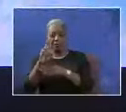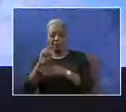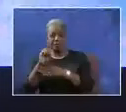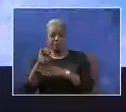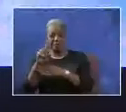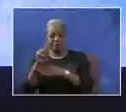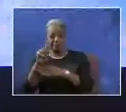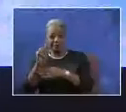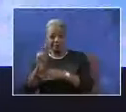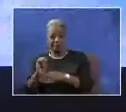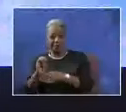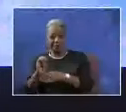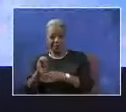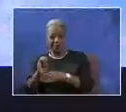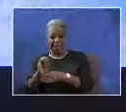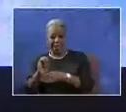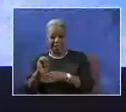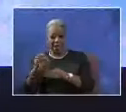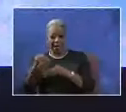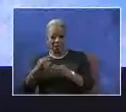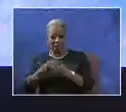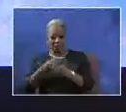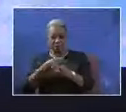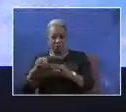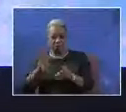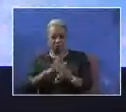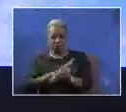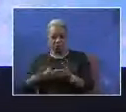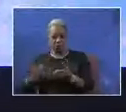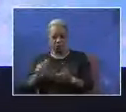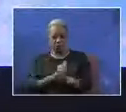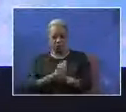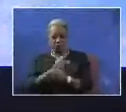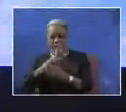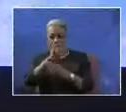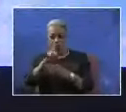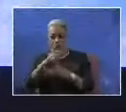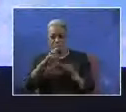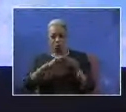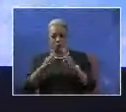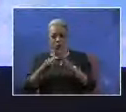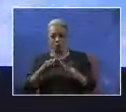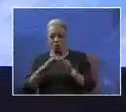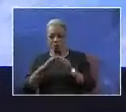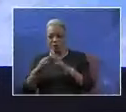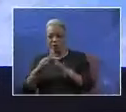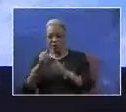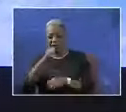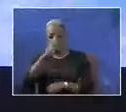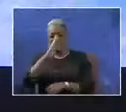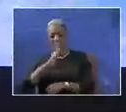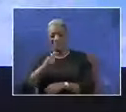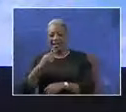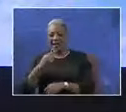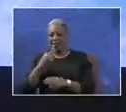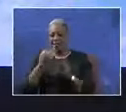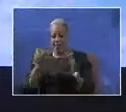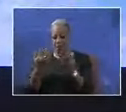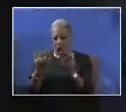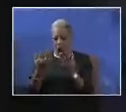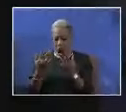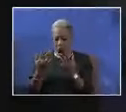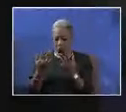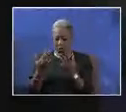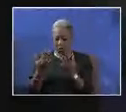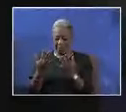outside Jerusalem to wipe out Jerusalem where David was, God said, hold your hand. Hold your